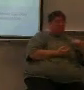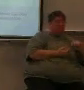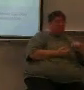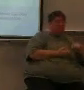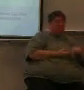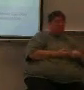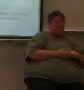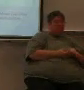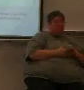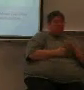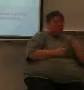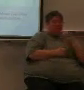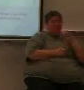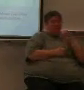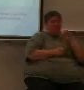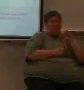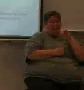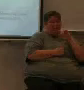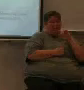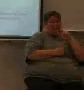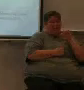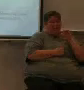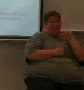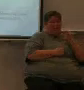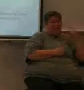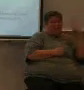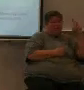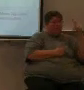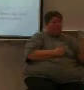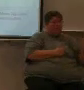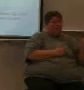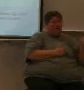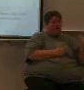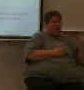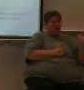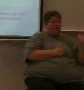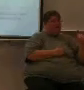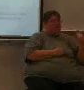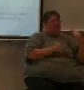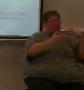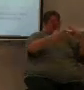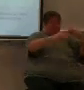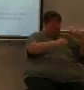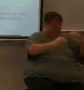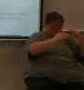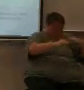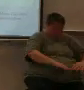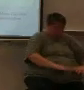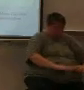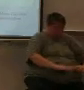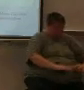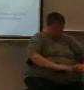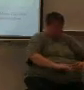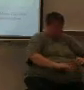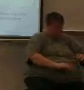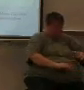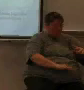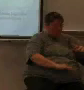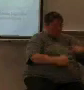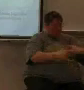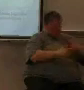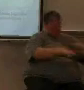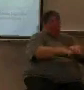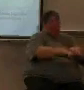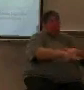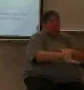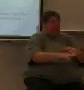deposited, and it slowly breaks down after it's a radioactive compound, slowly breaks down over